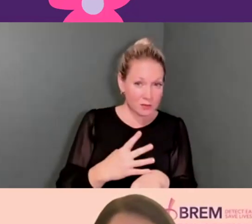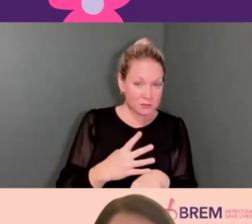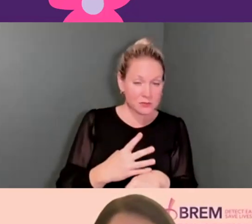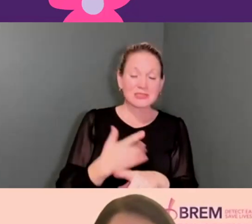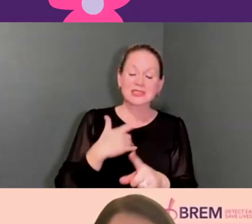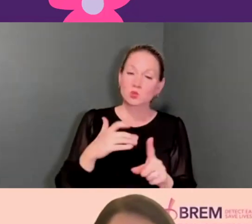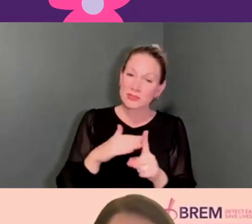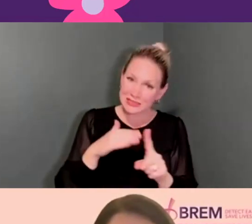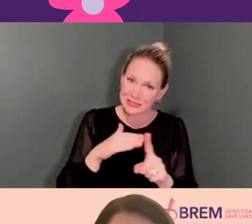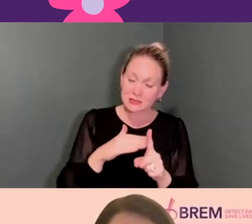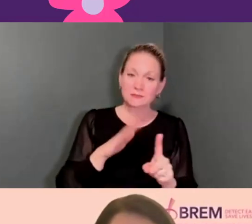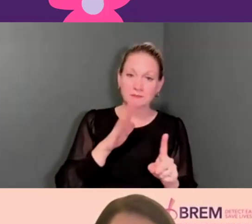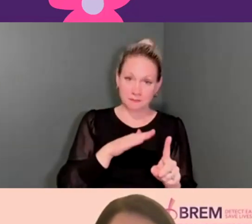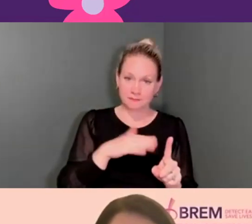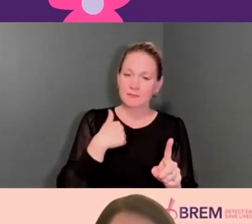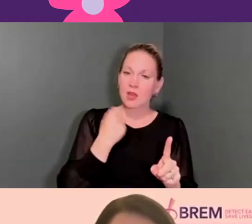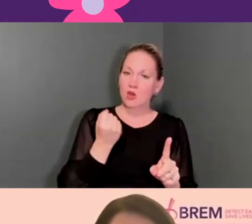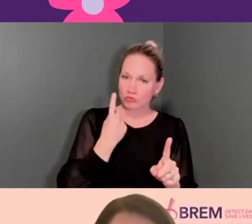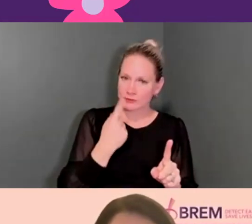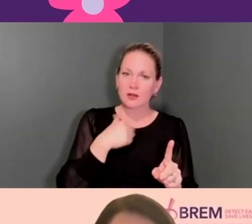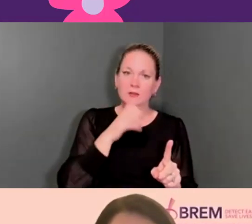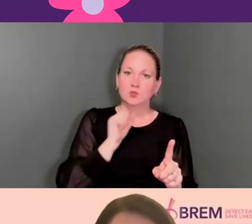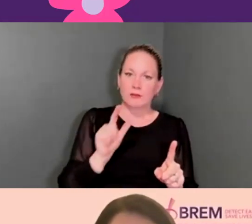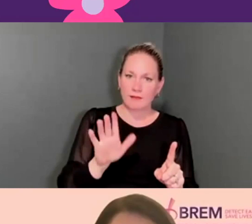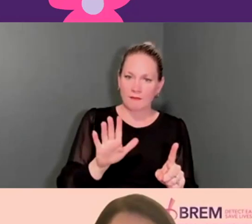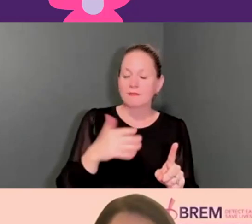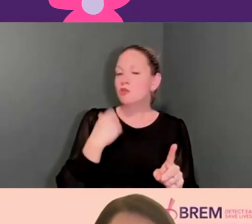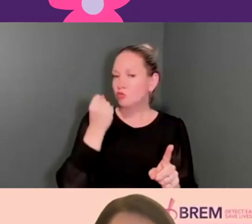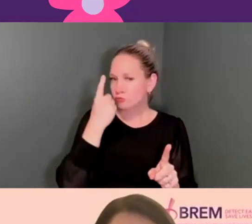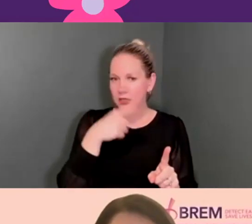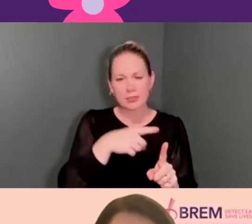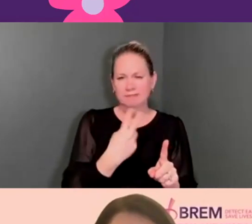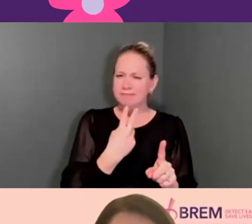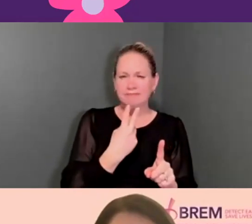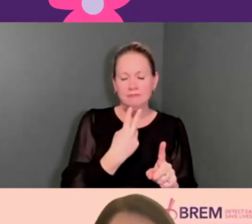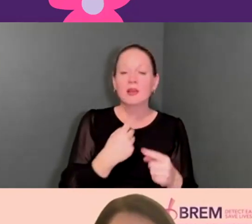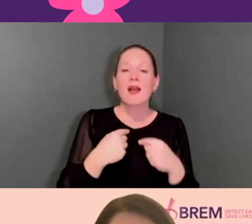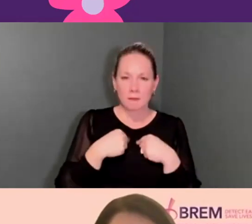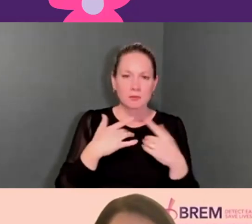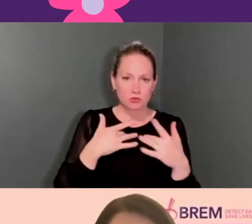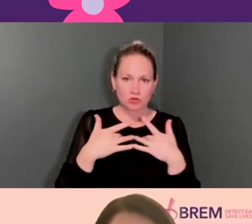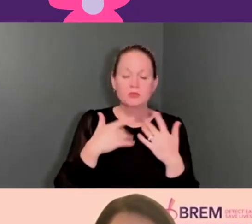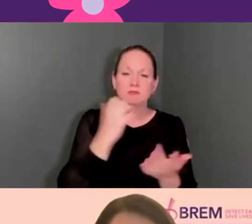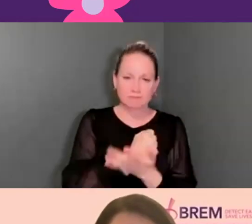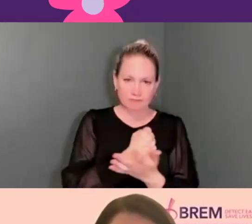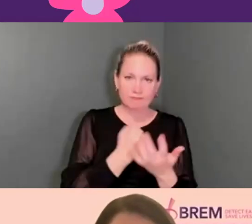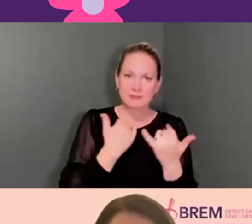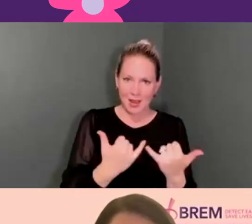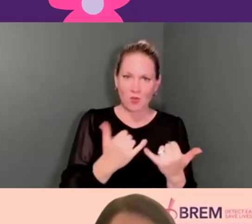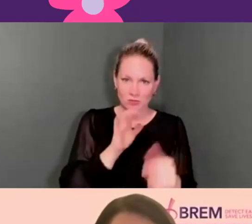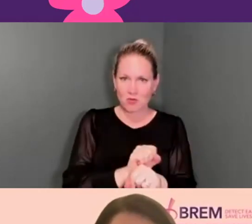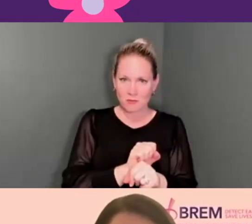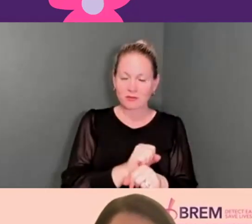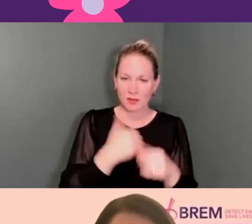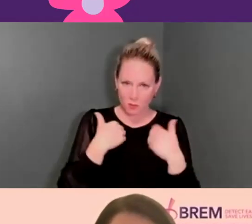and say, "Hey, I understand I'm 25 years old, you might not be concerned, but I'm concerned. So let's go ahead and get this appointment scheduled so I can be